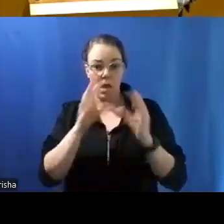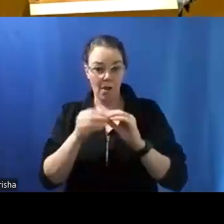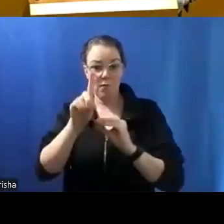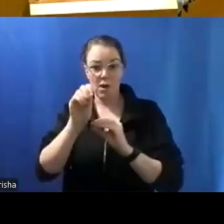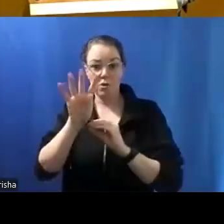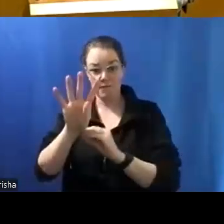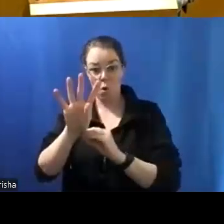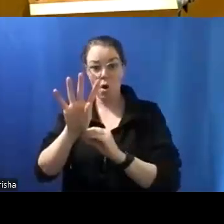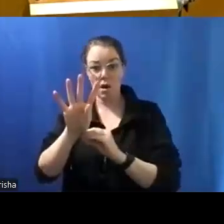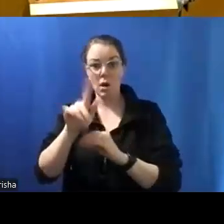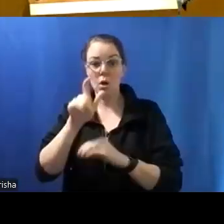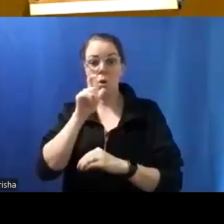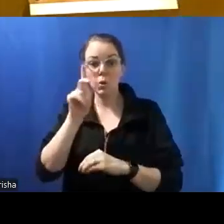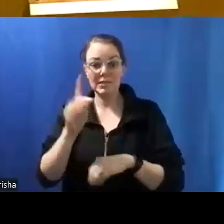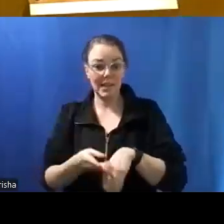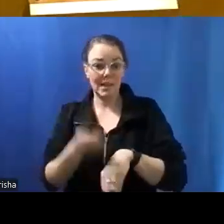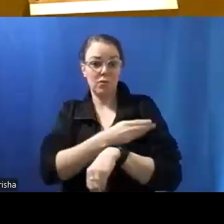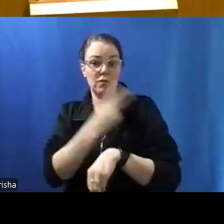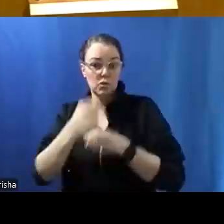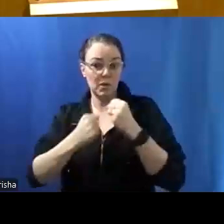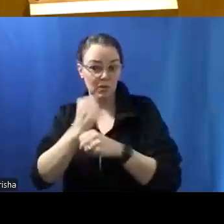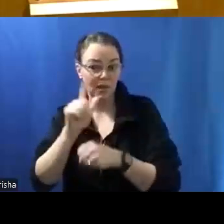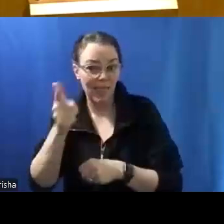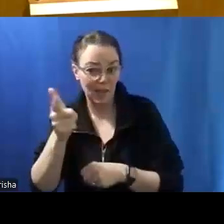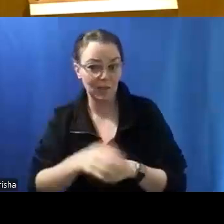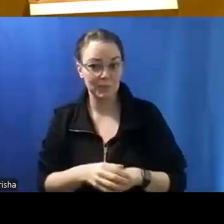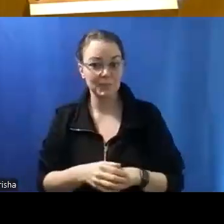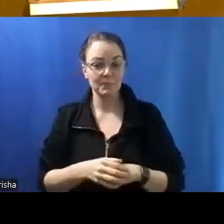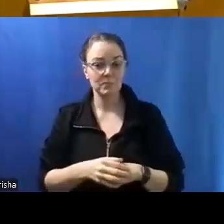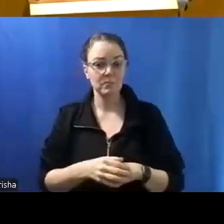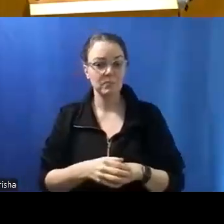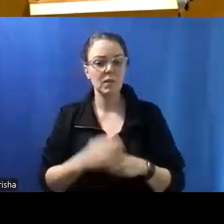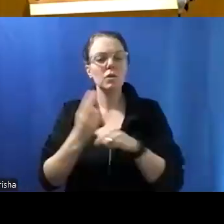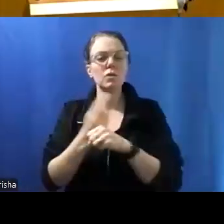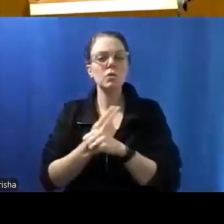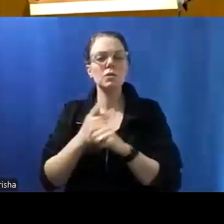who improved 2 years later on these various psychological